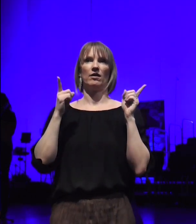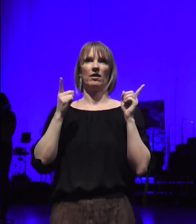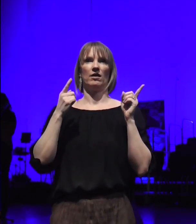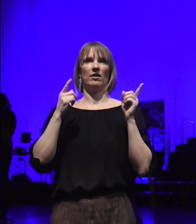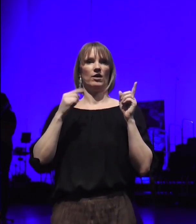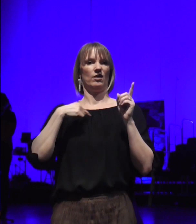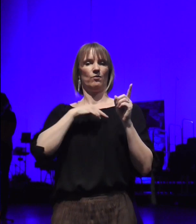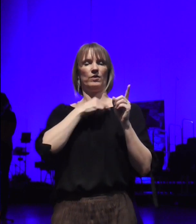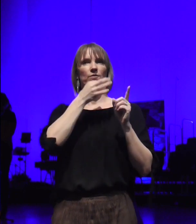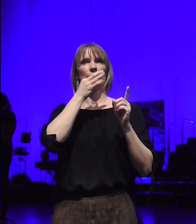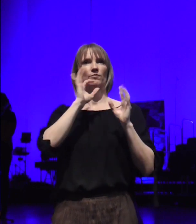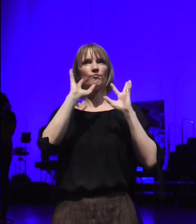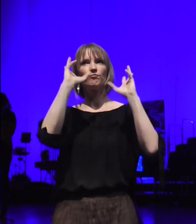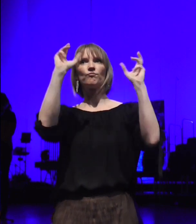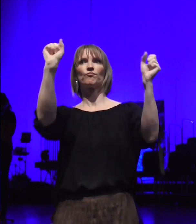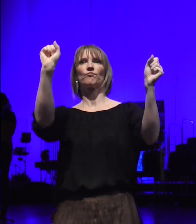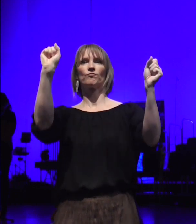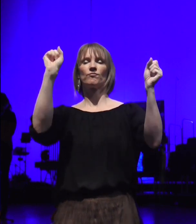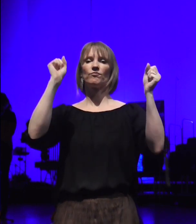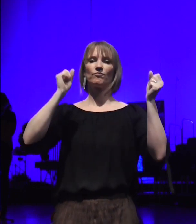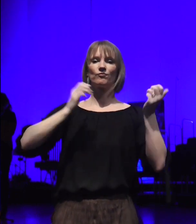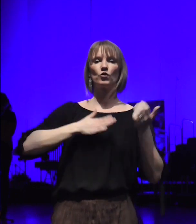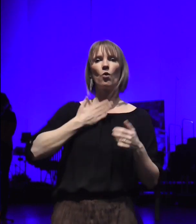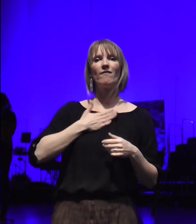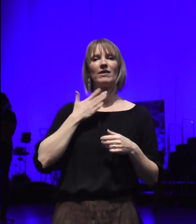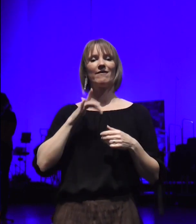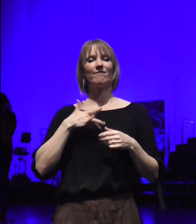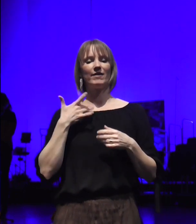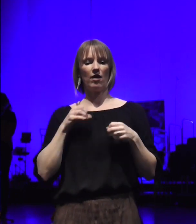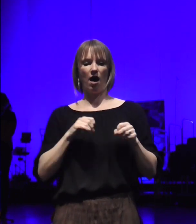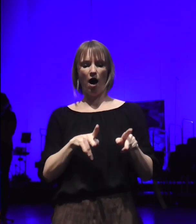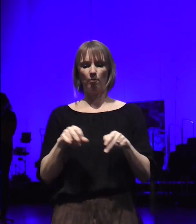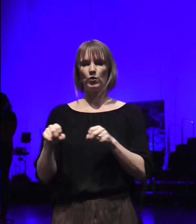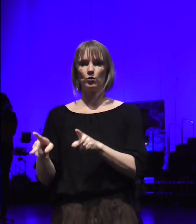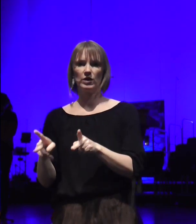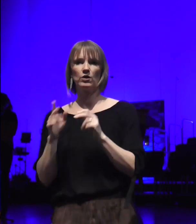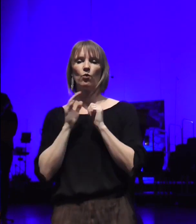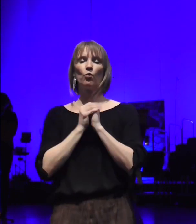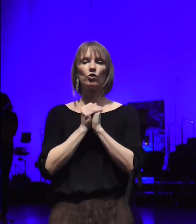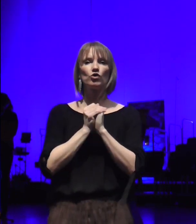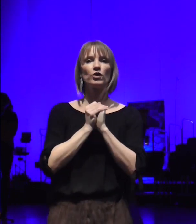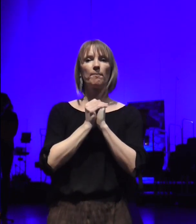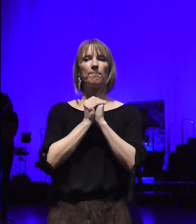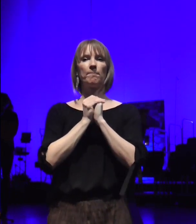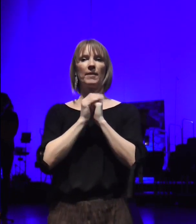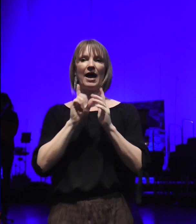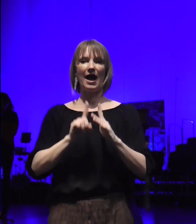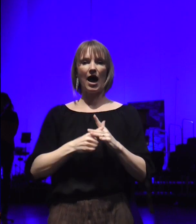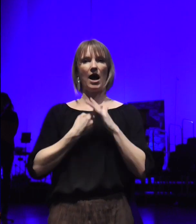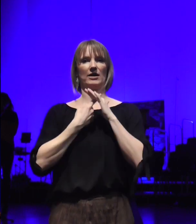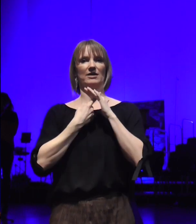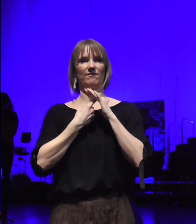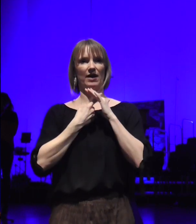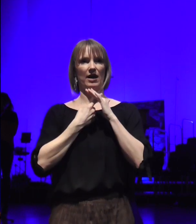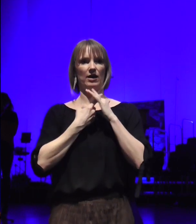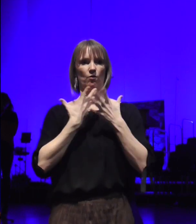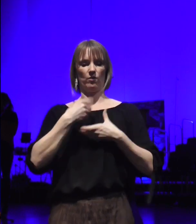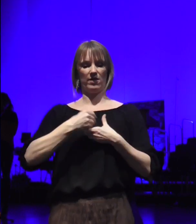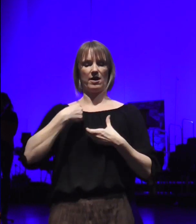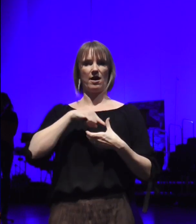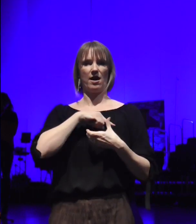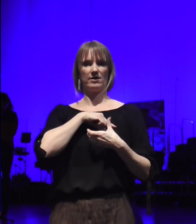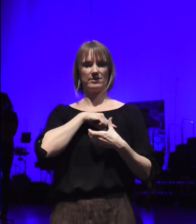this place joyfully, feeling the opportunities to worship and activate that circuit within